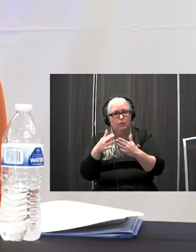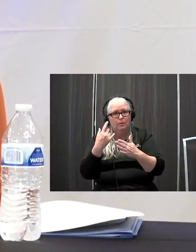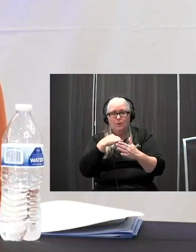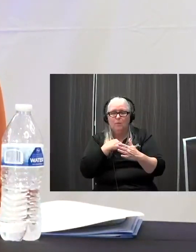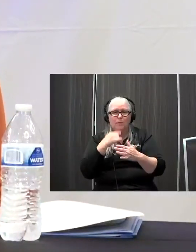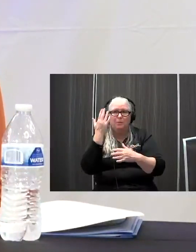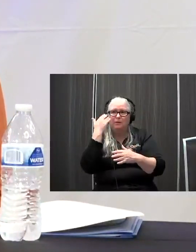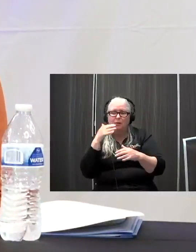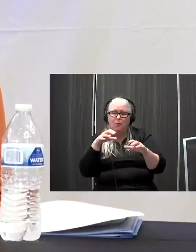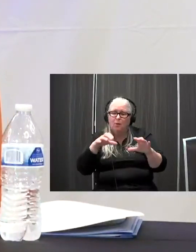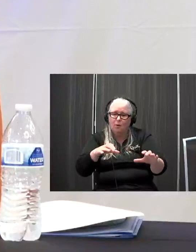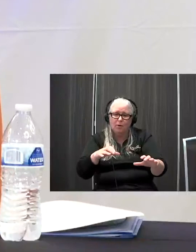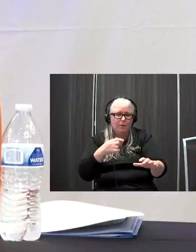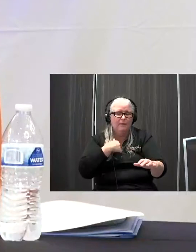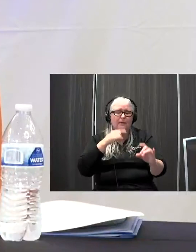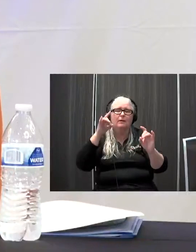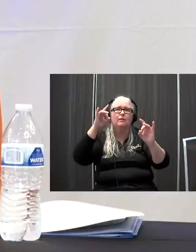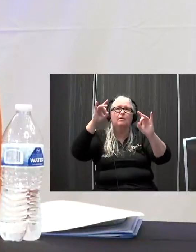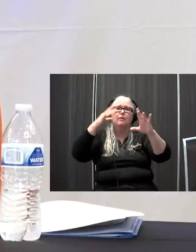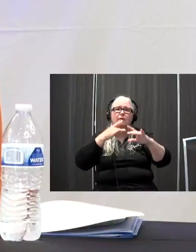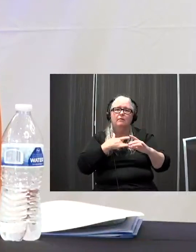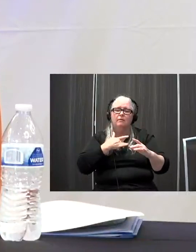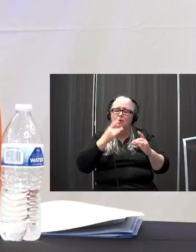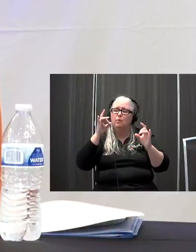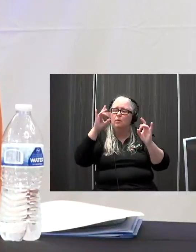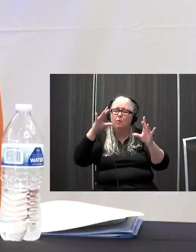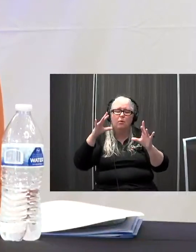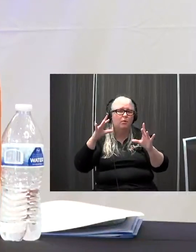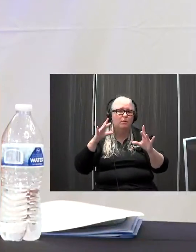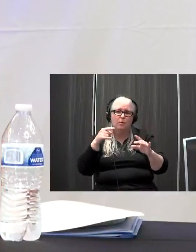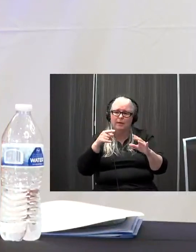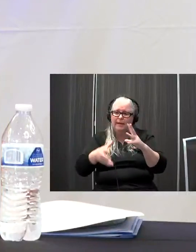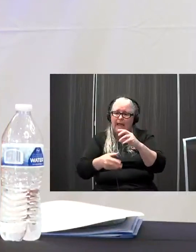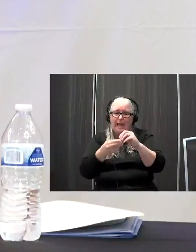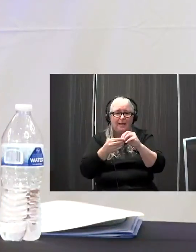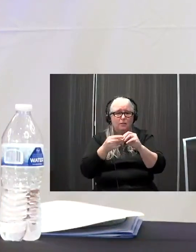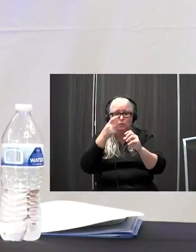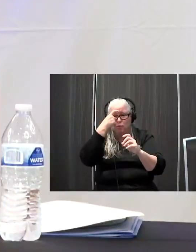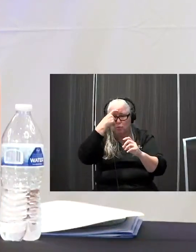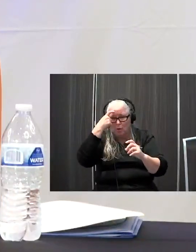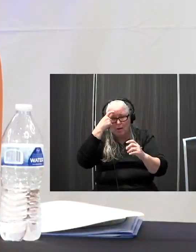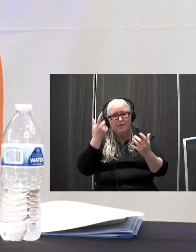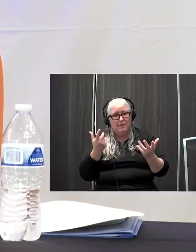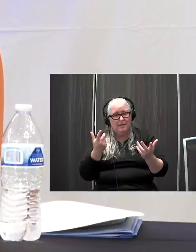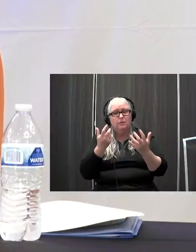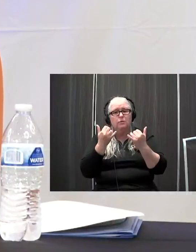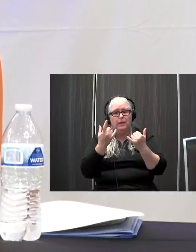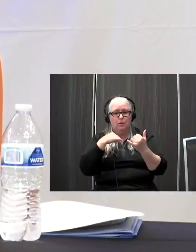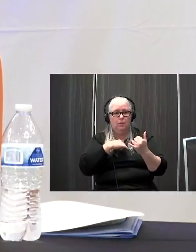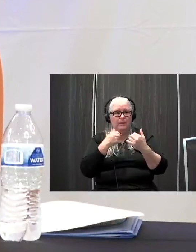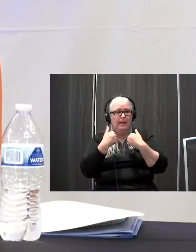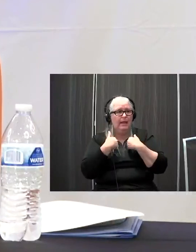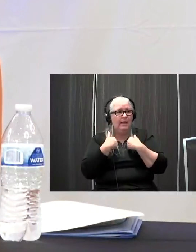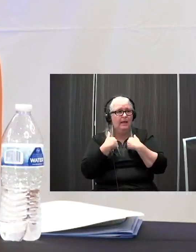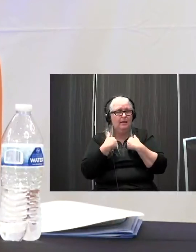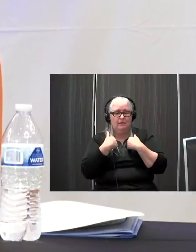hold him down. And then that was a whole nother level. It adds trauma. Yeah, it did. And so thankfully, we now have a system